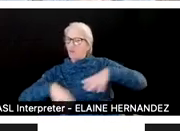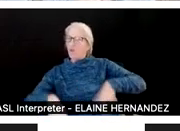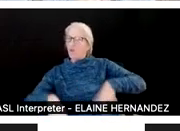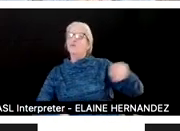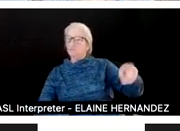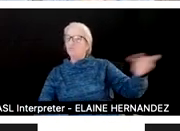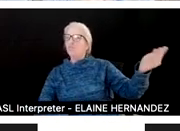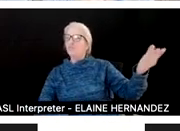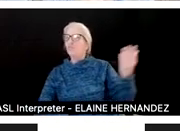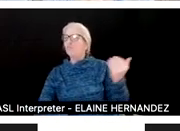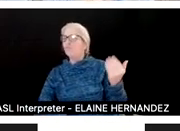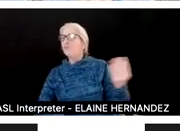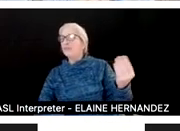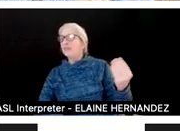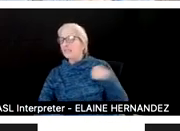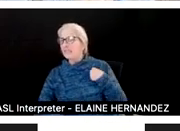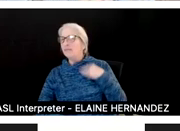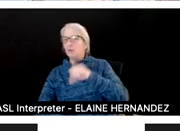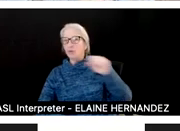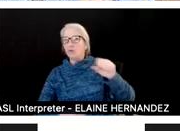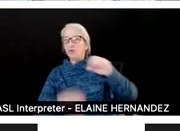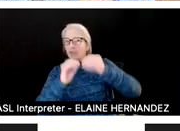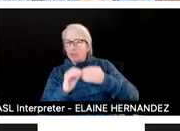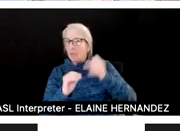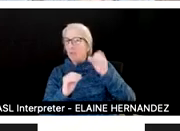Requiring all household occupants to speak English.